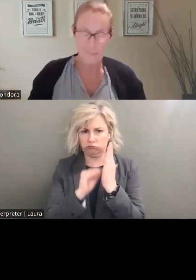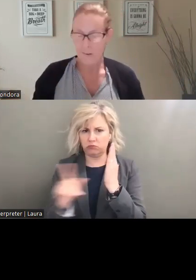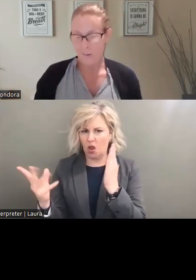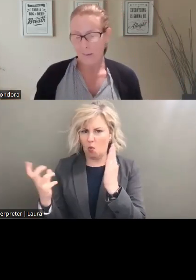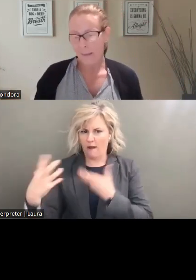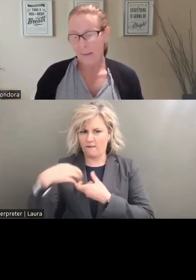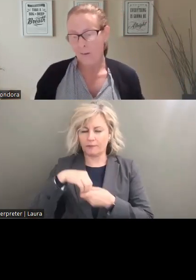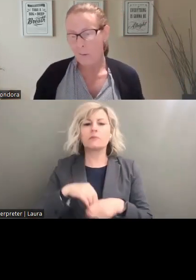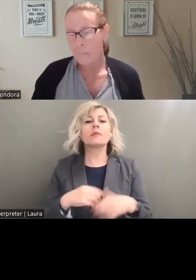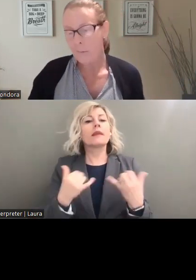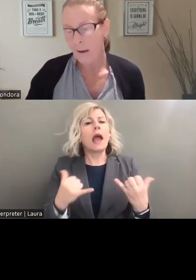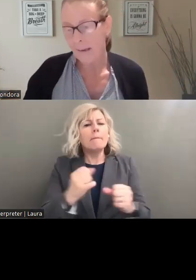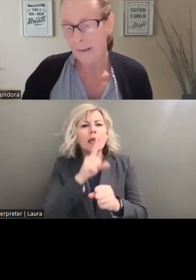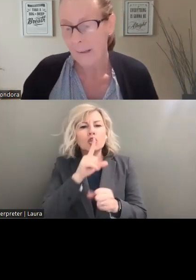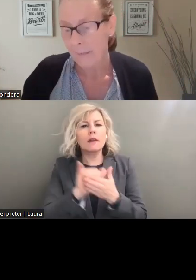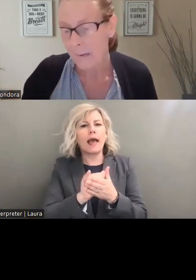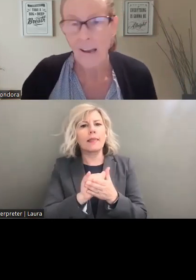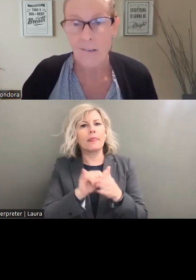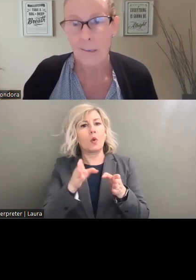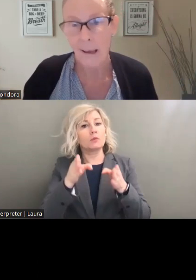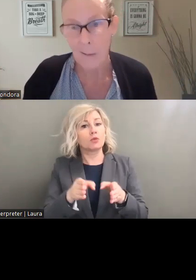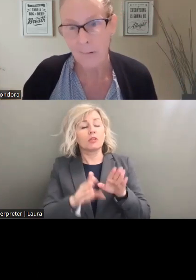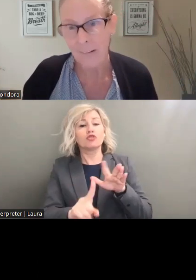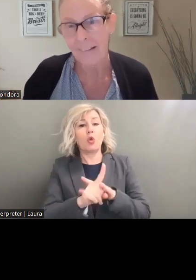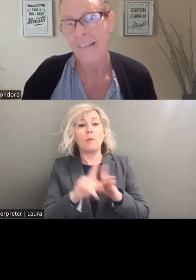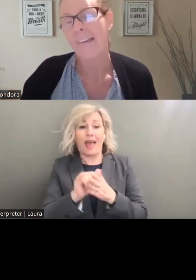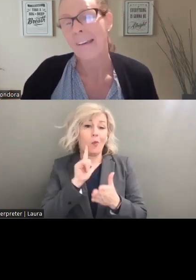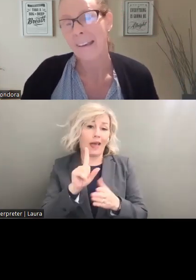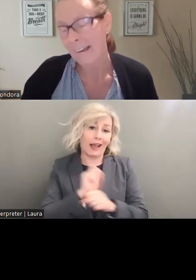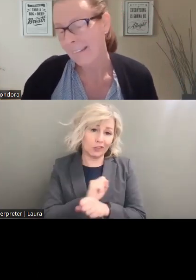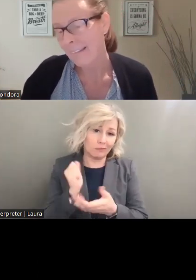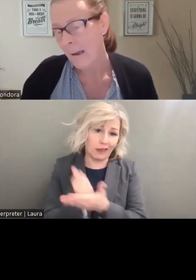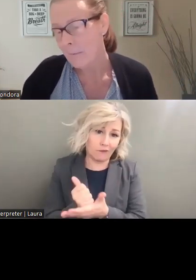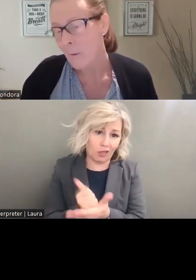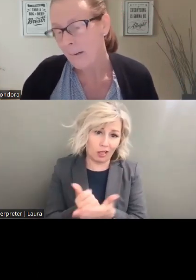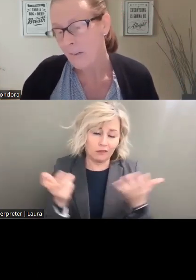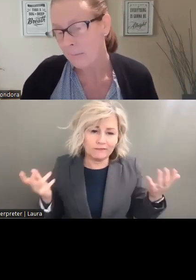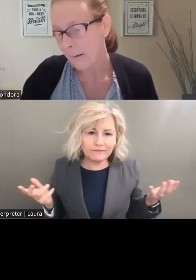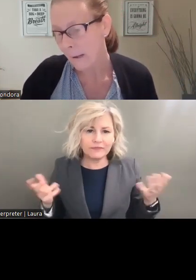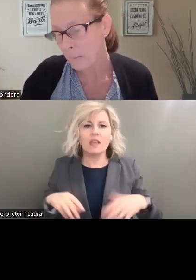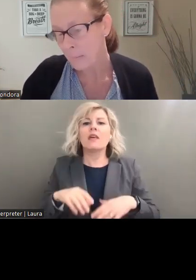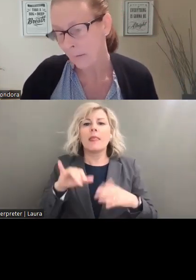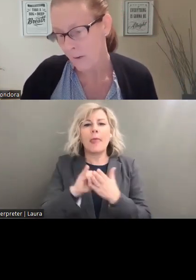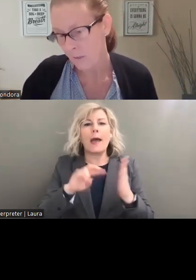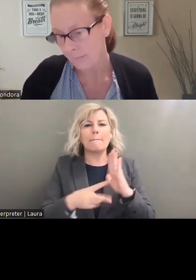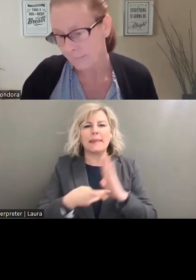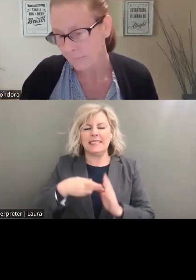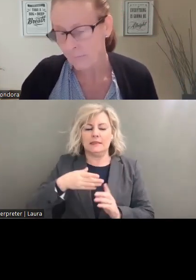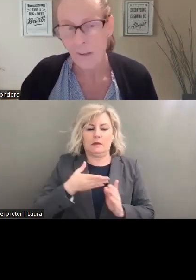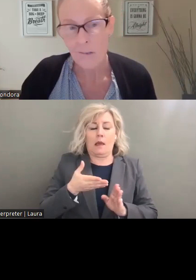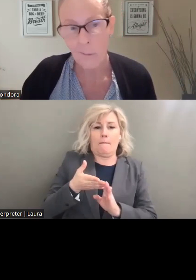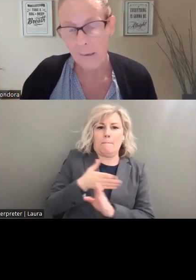then you want to make sure that they show up in a way that it's actually going to be helpful. And that requires some front-end